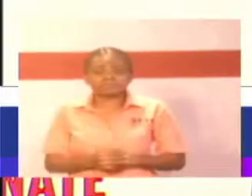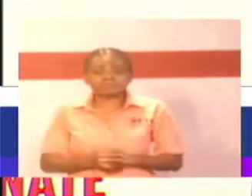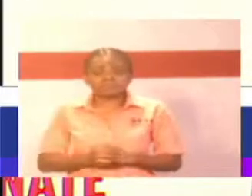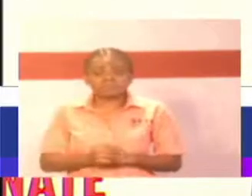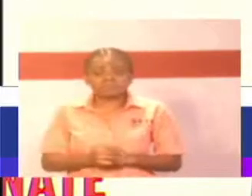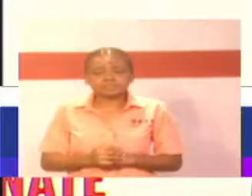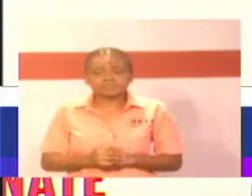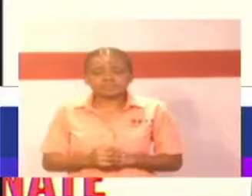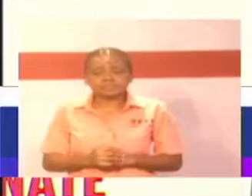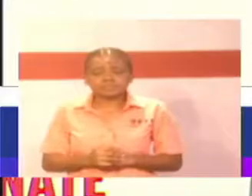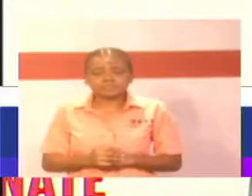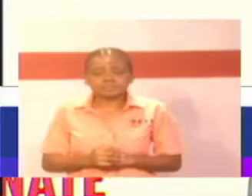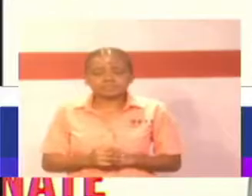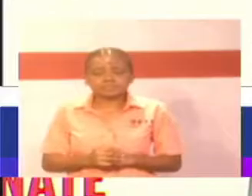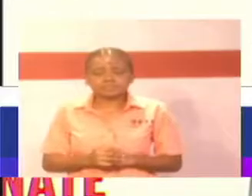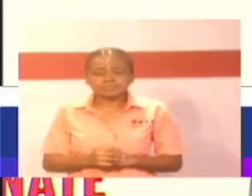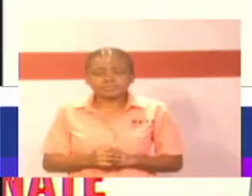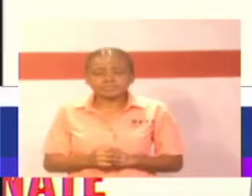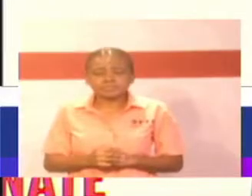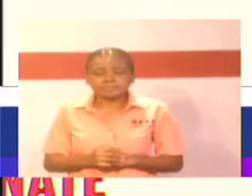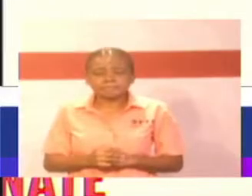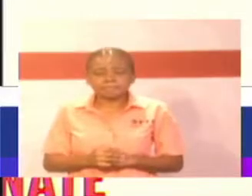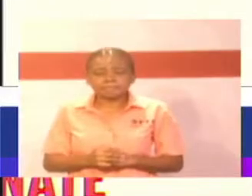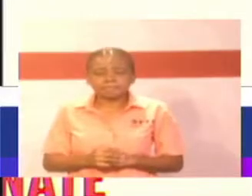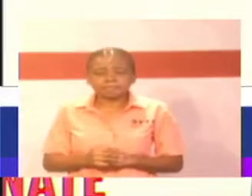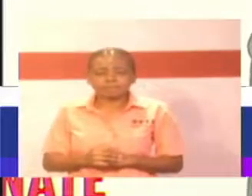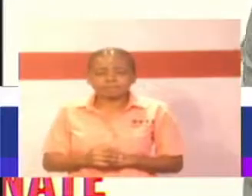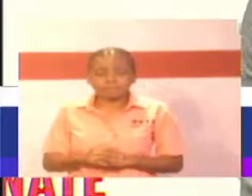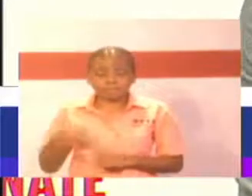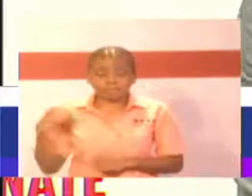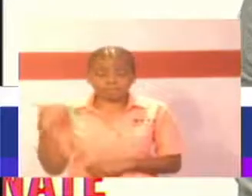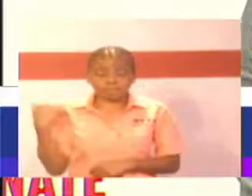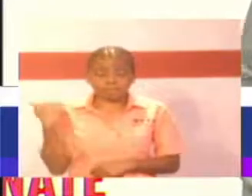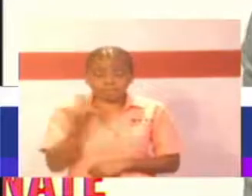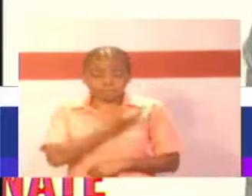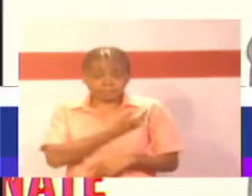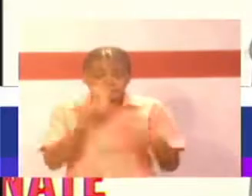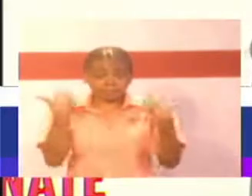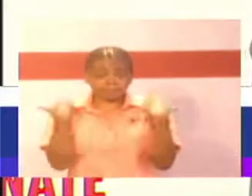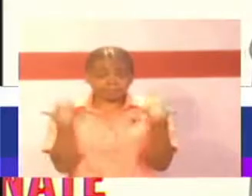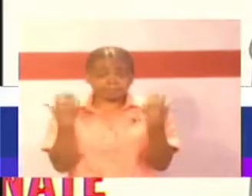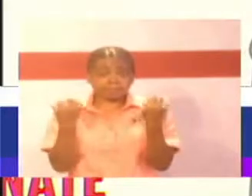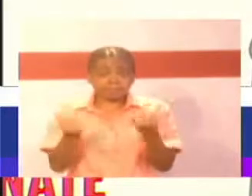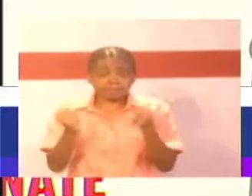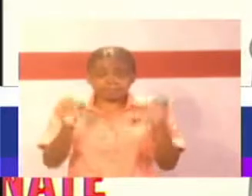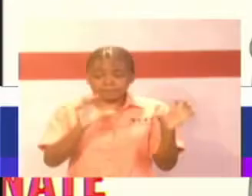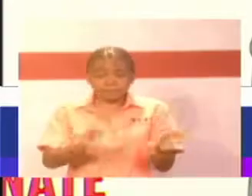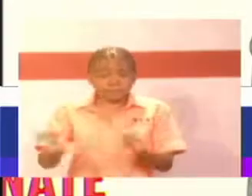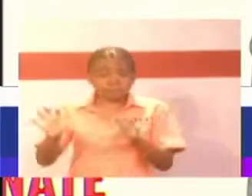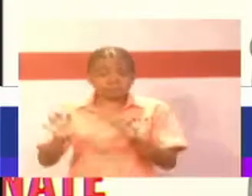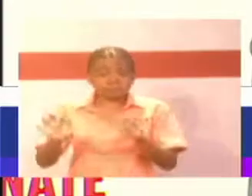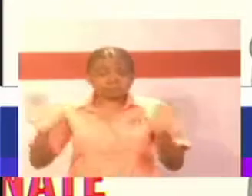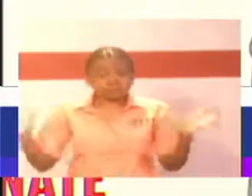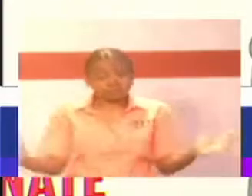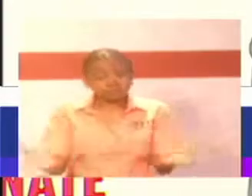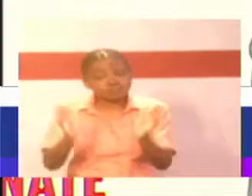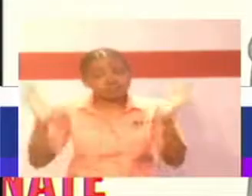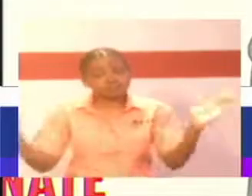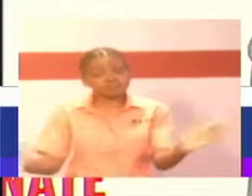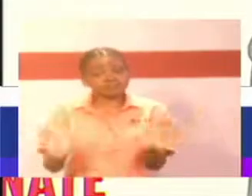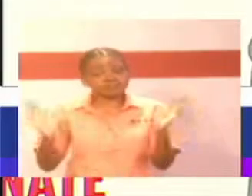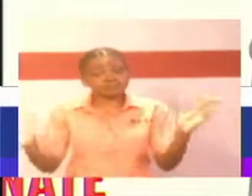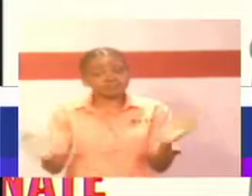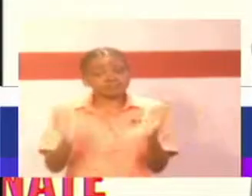site. Our health promotion activities will include food and nutrition displays, physical